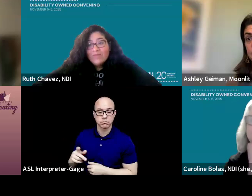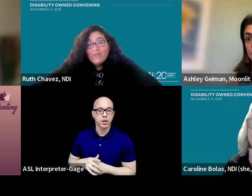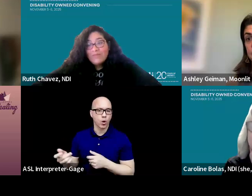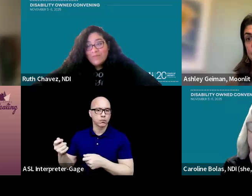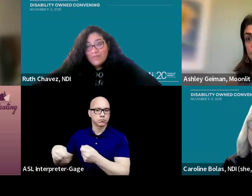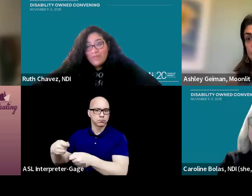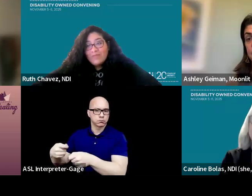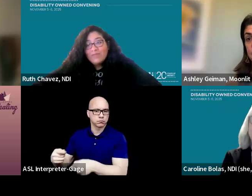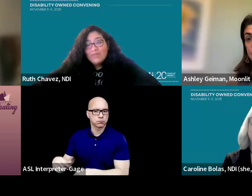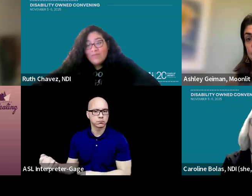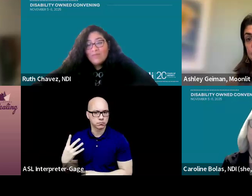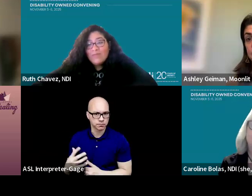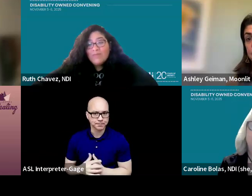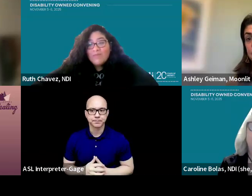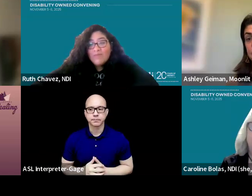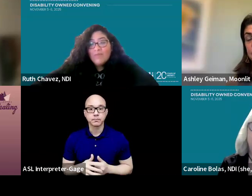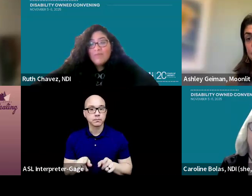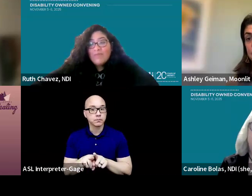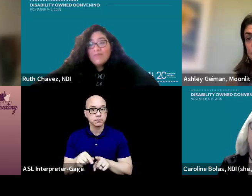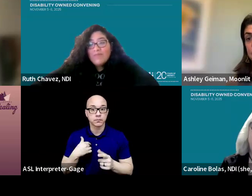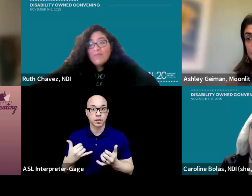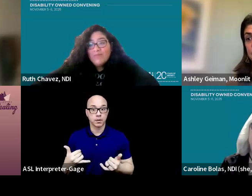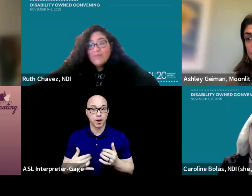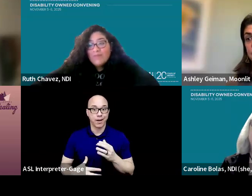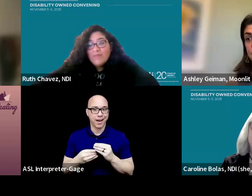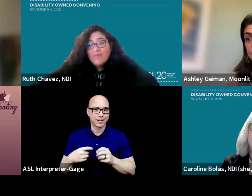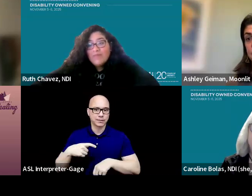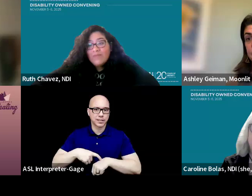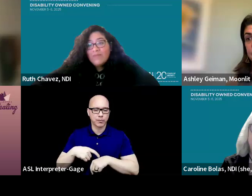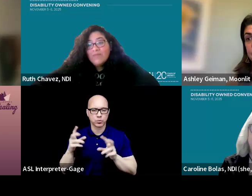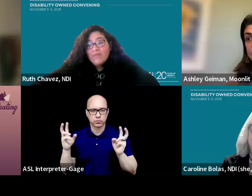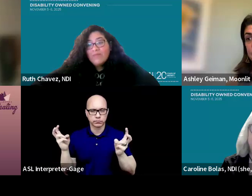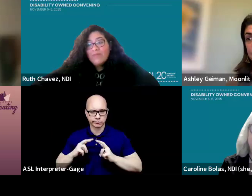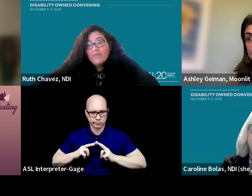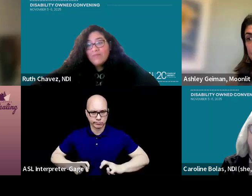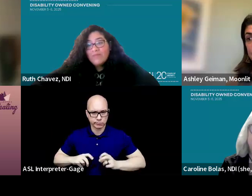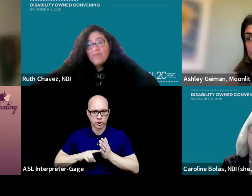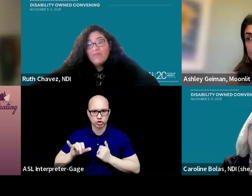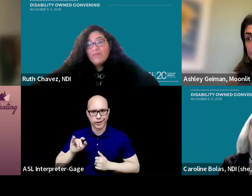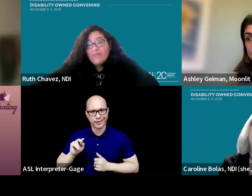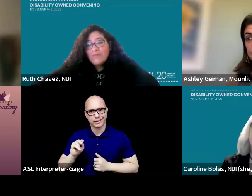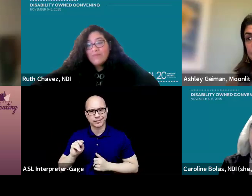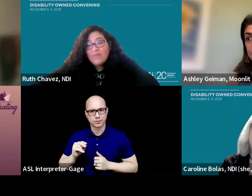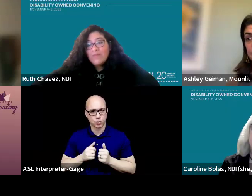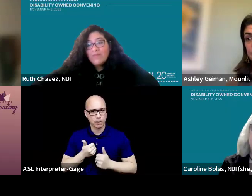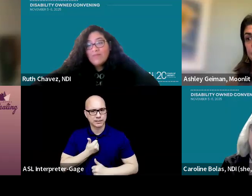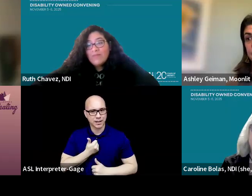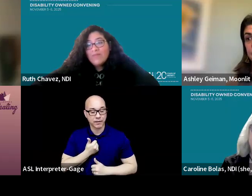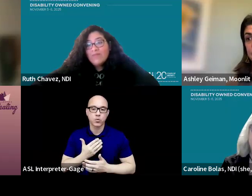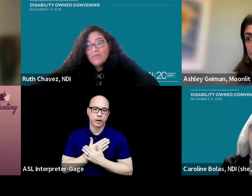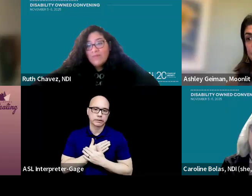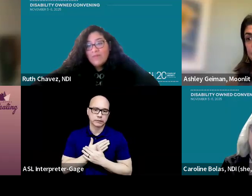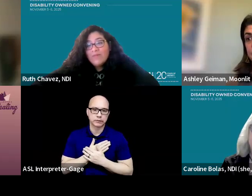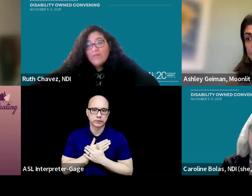also building in moments of check-ins and also rest. because that is what